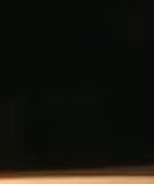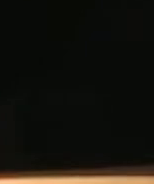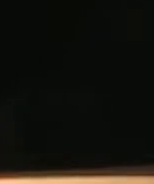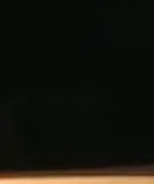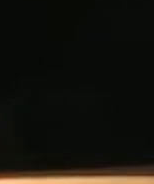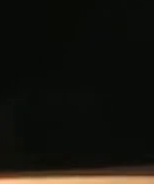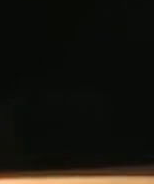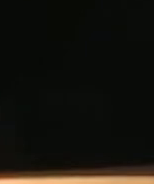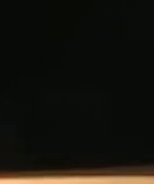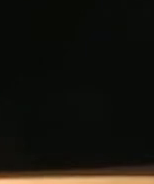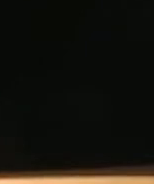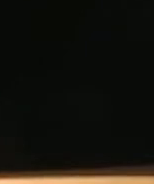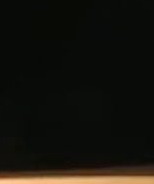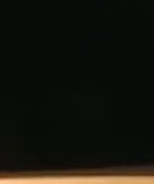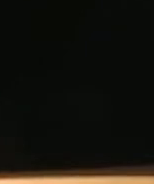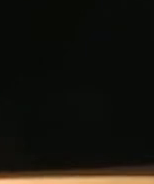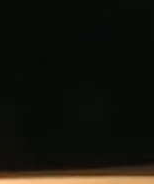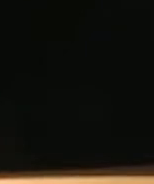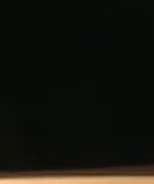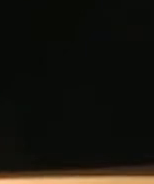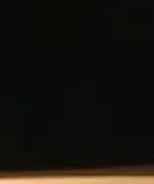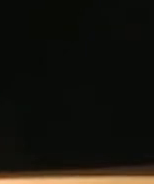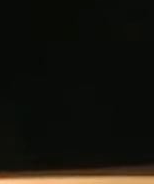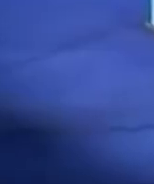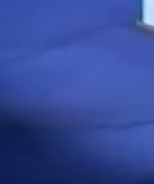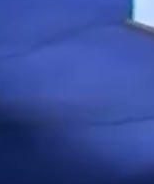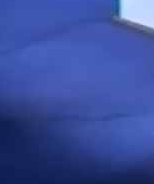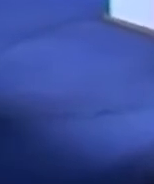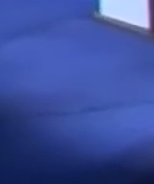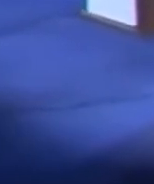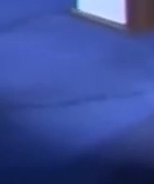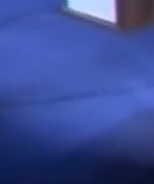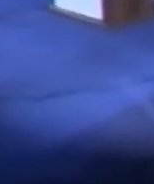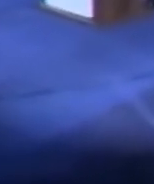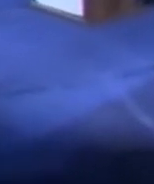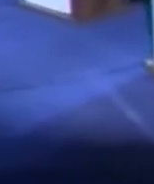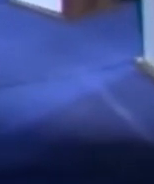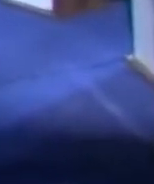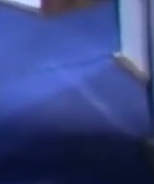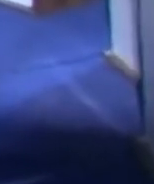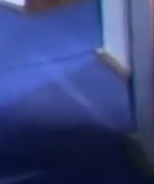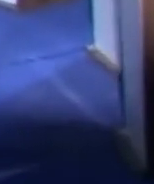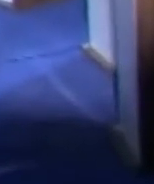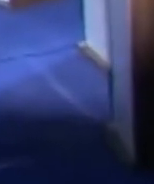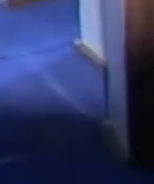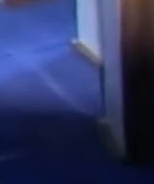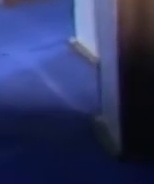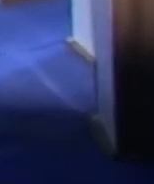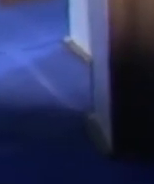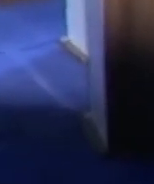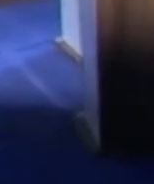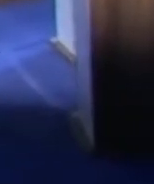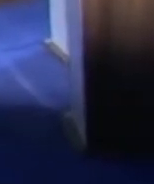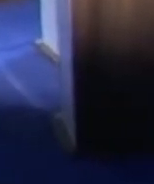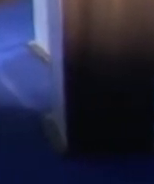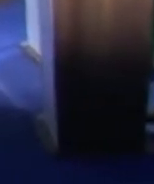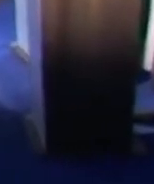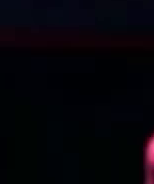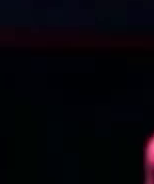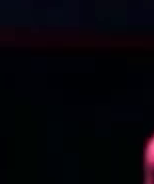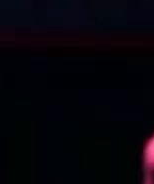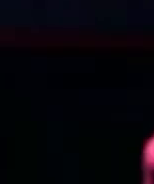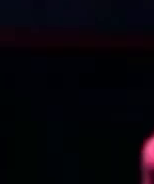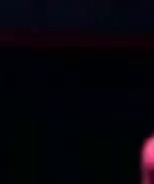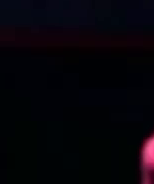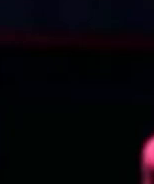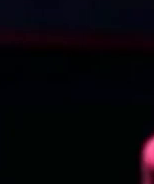let me clarify again what I said when I said the fighting corruption is not an economic policy. It is not that